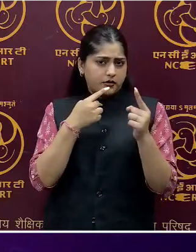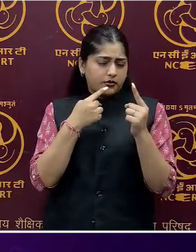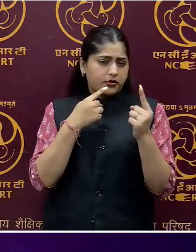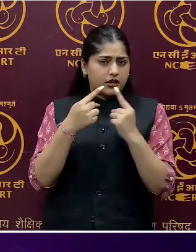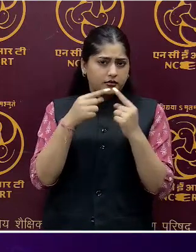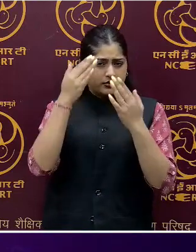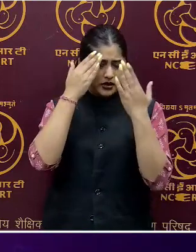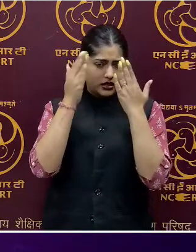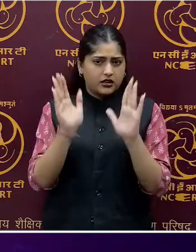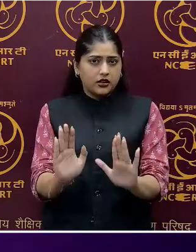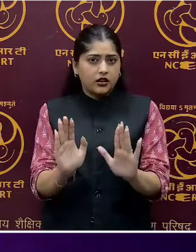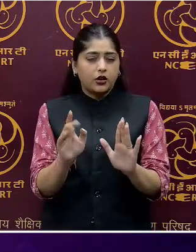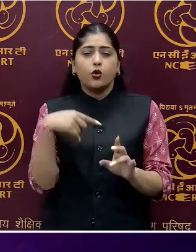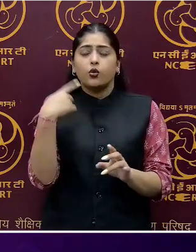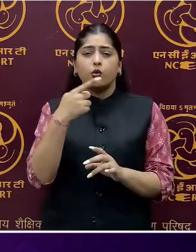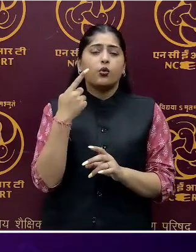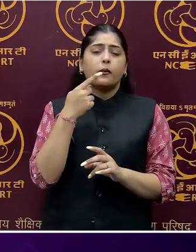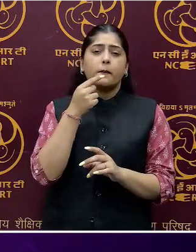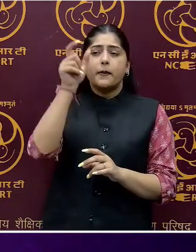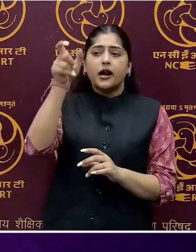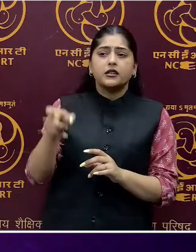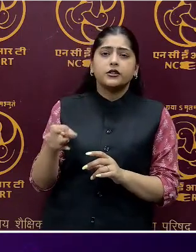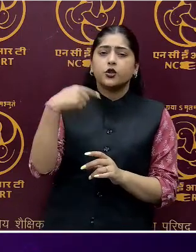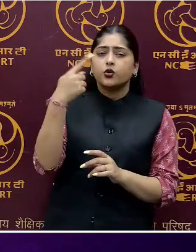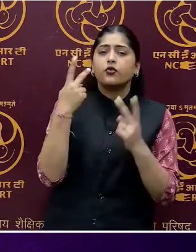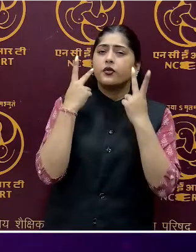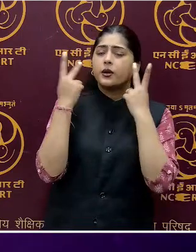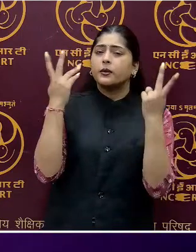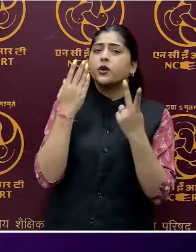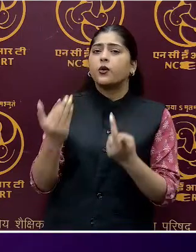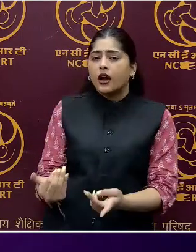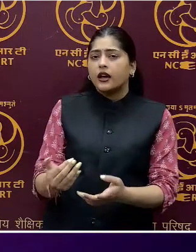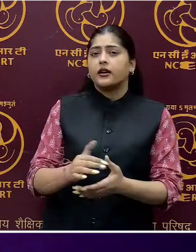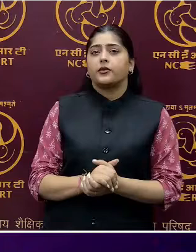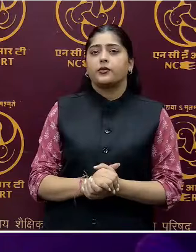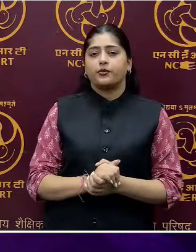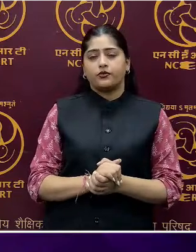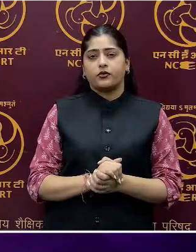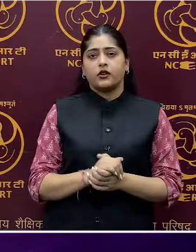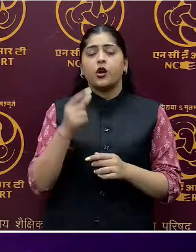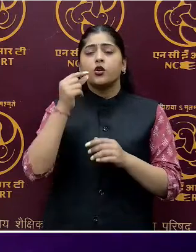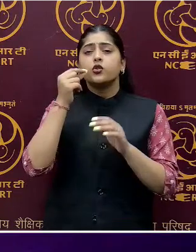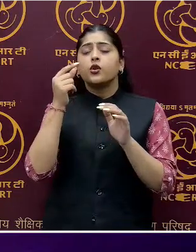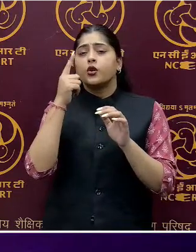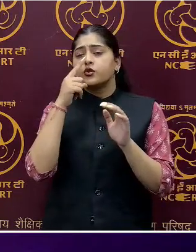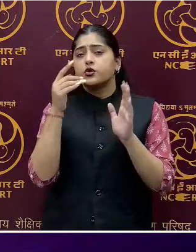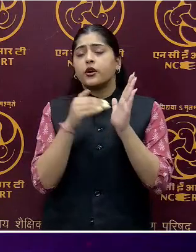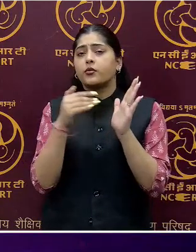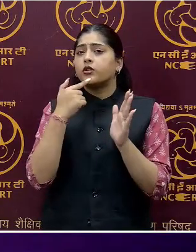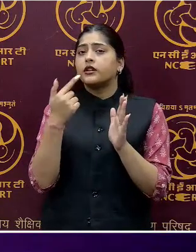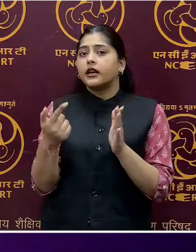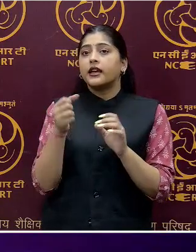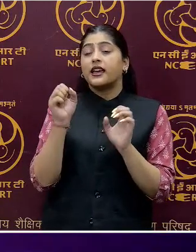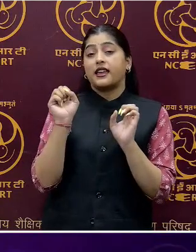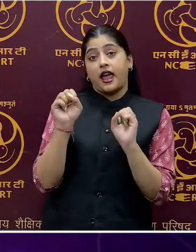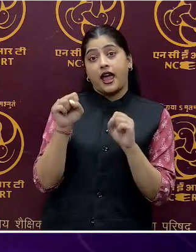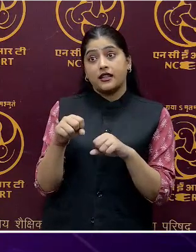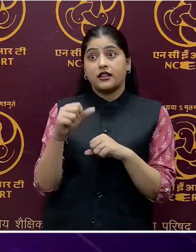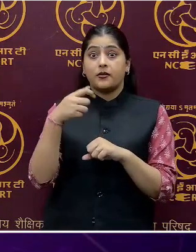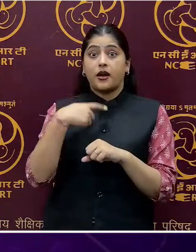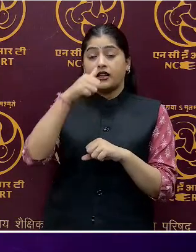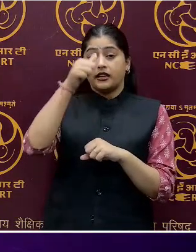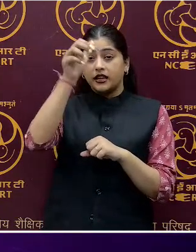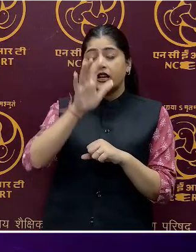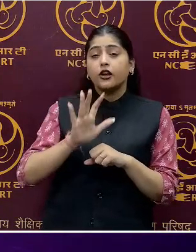was? Little bit students know about Mahatma Gandhi. Zoya, ma'am, Mahatma Gandhi is the father of the